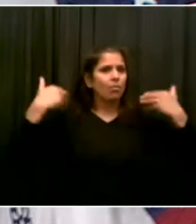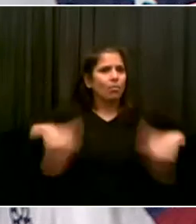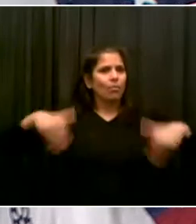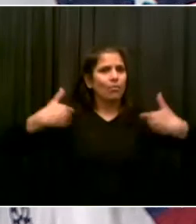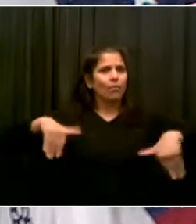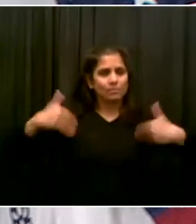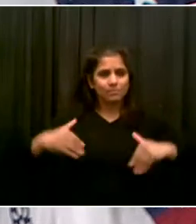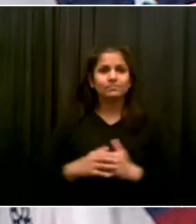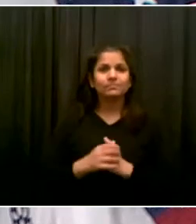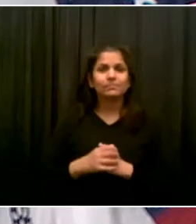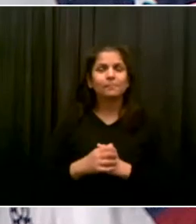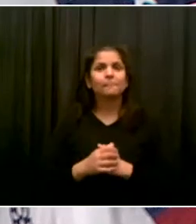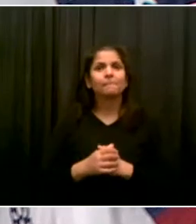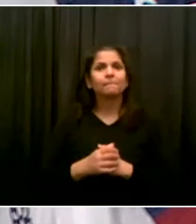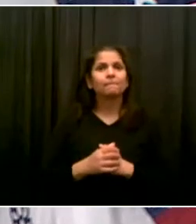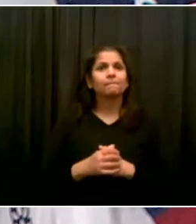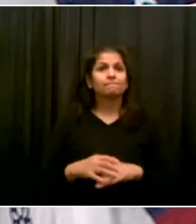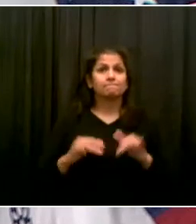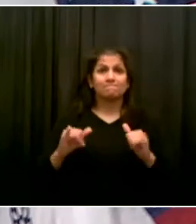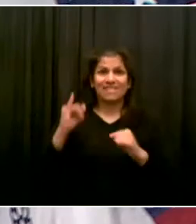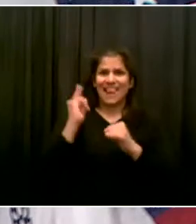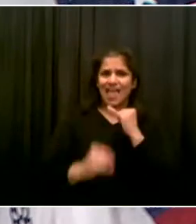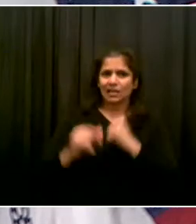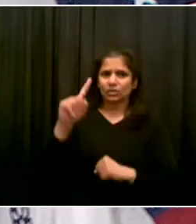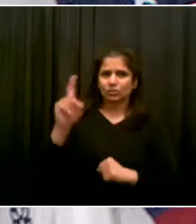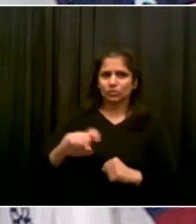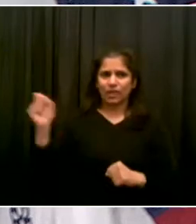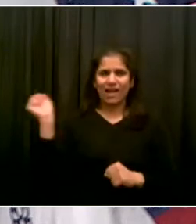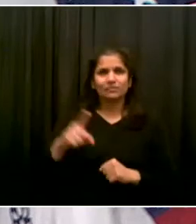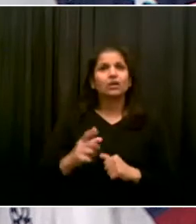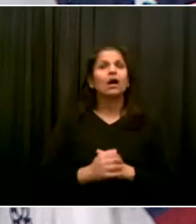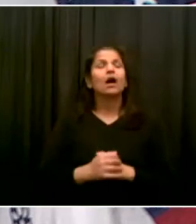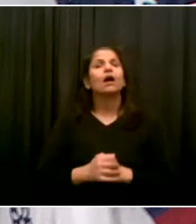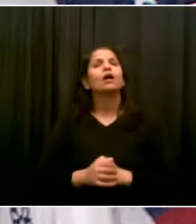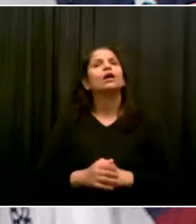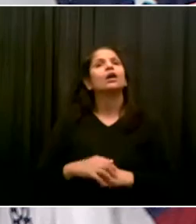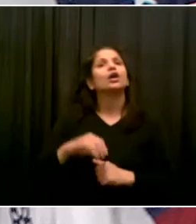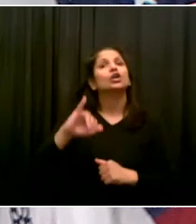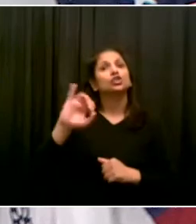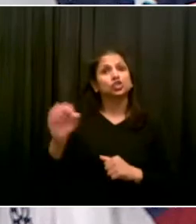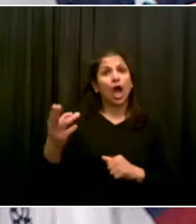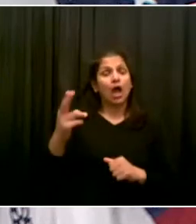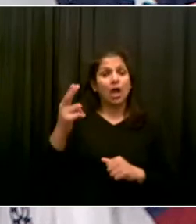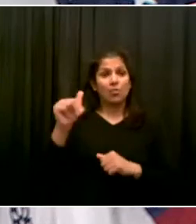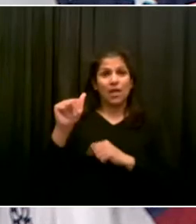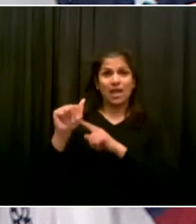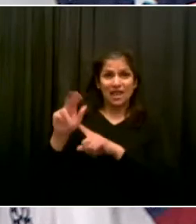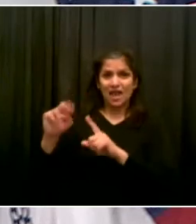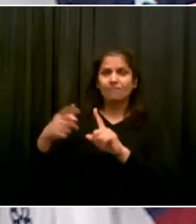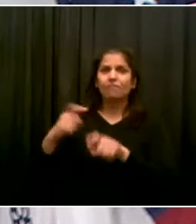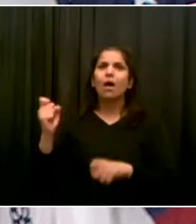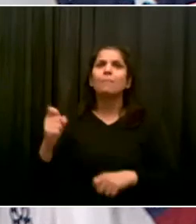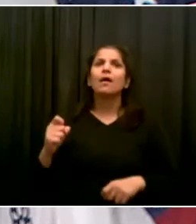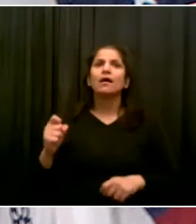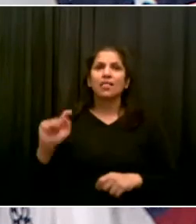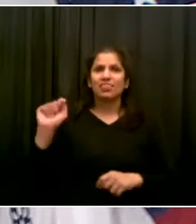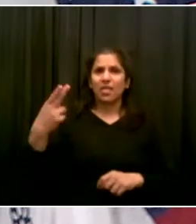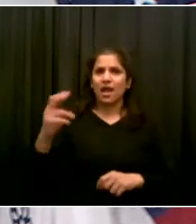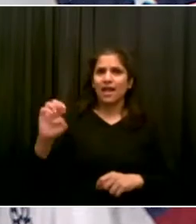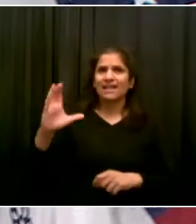Hi, Mr. Mayor. I wanted to ask you about accessing disciplinary outcomes from the NYPD.